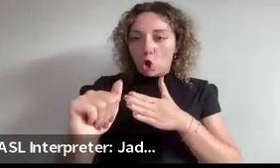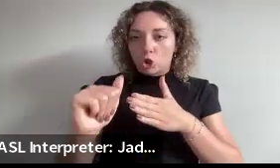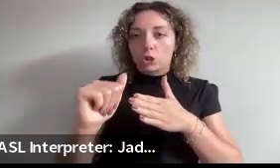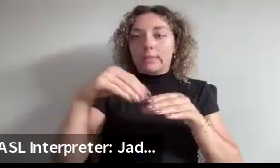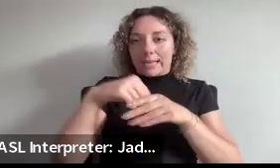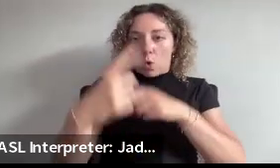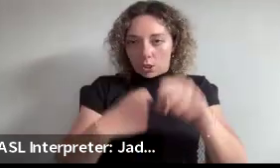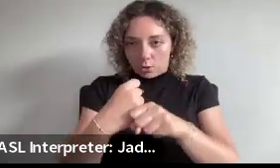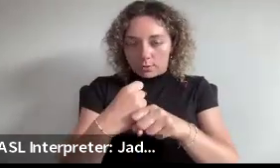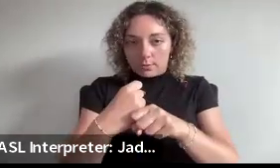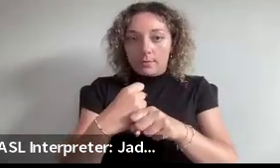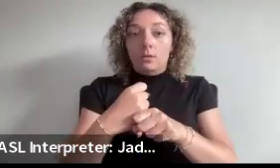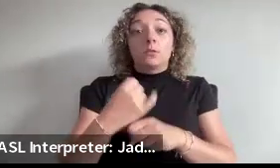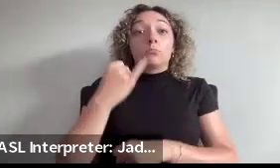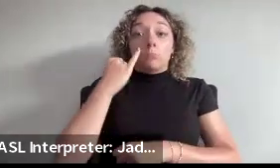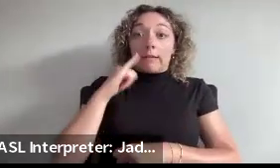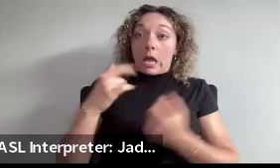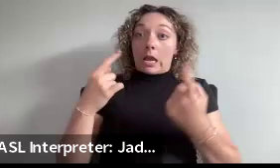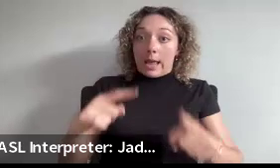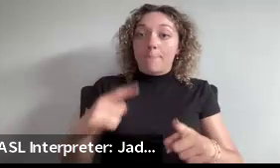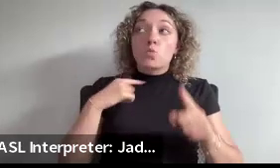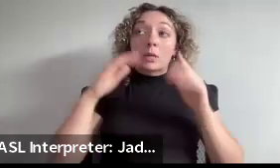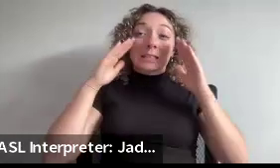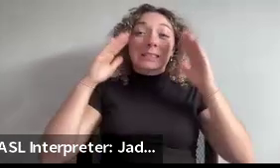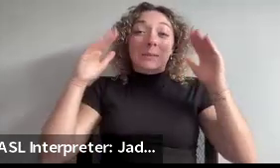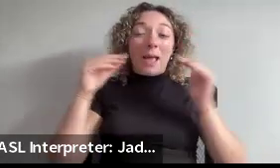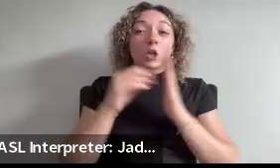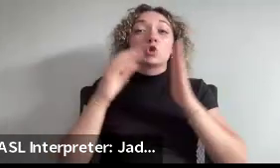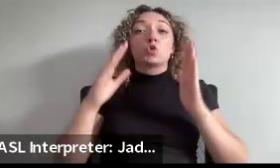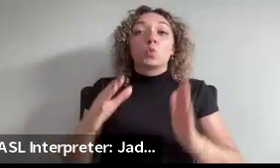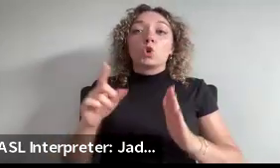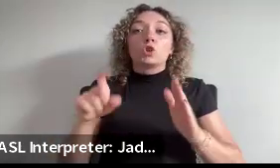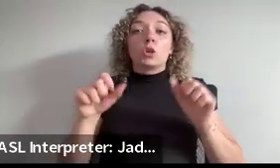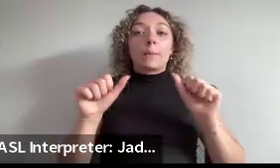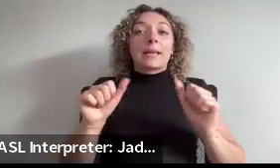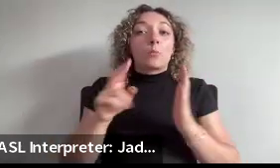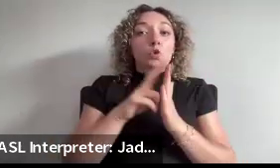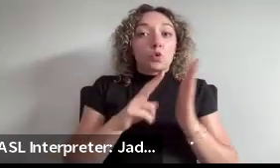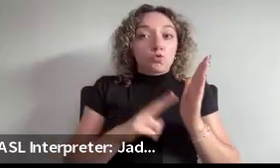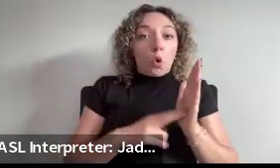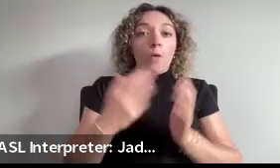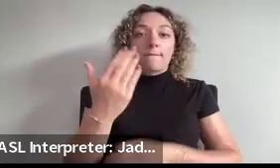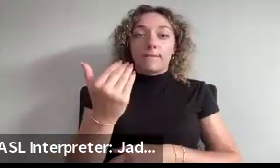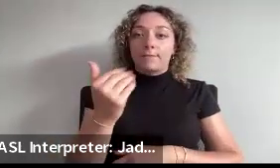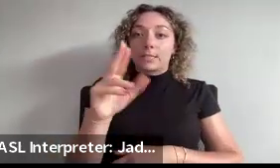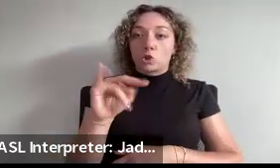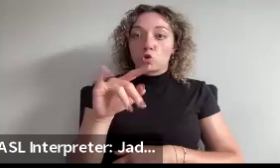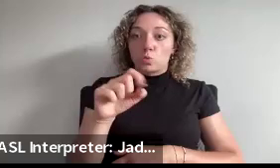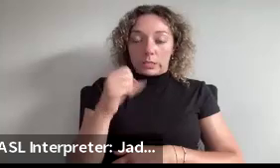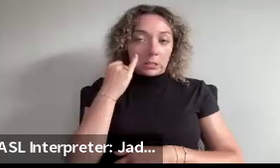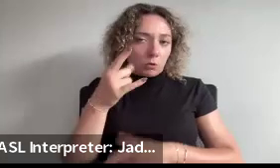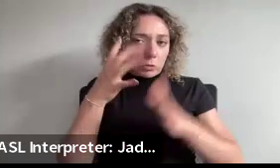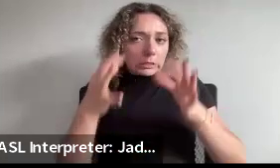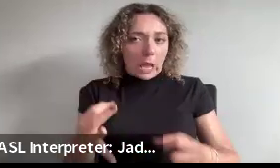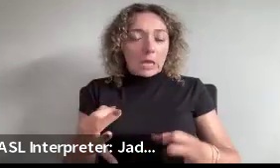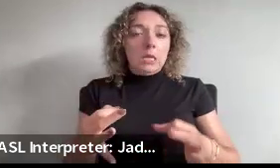If this were the case, we anticipate that students should be able to enroll in 15 units should they choose,